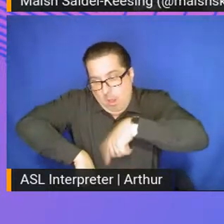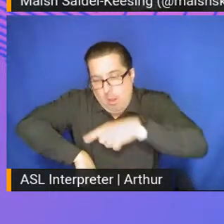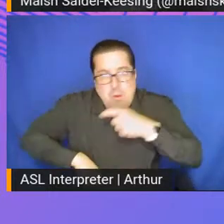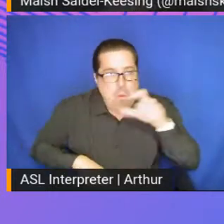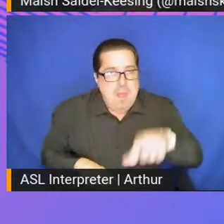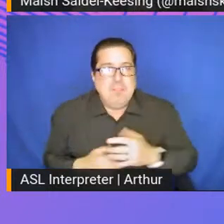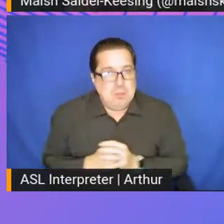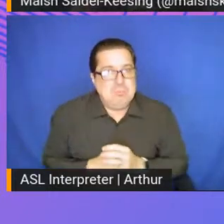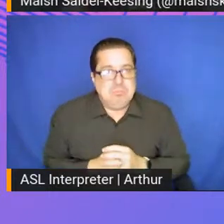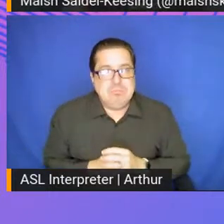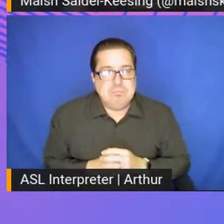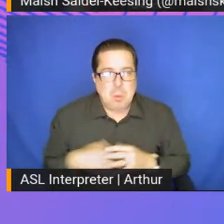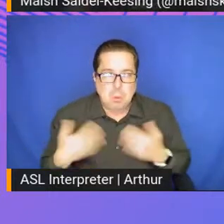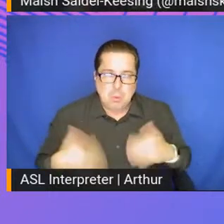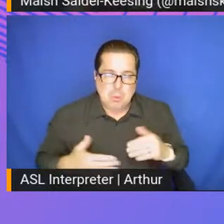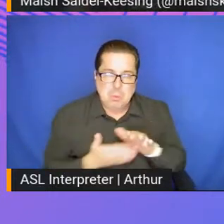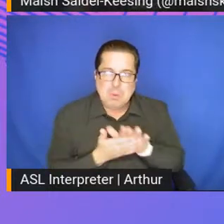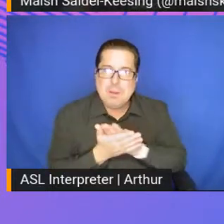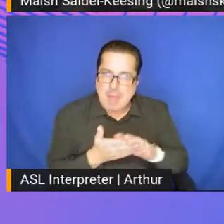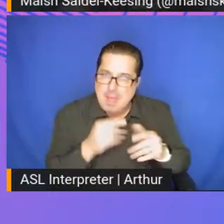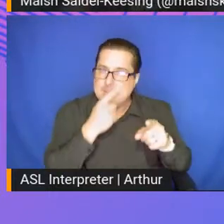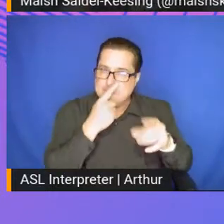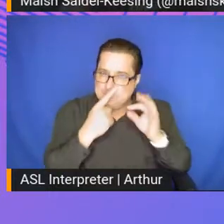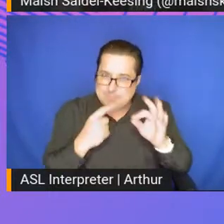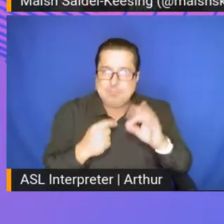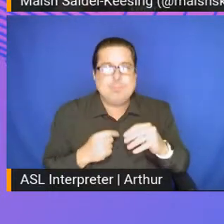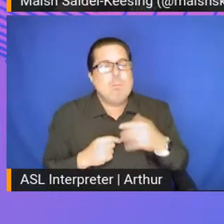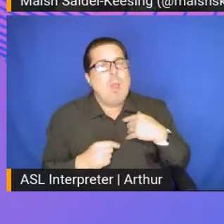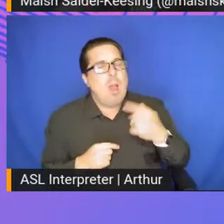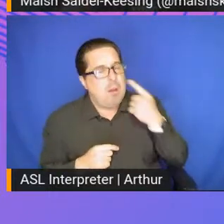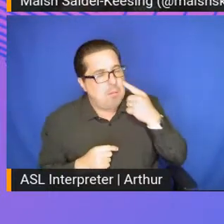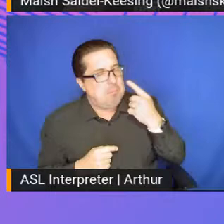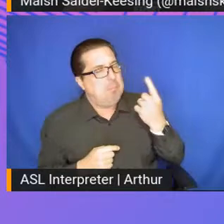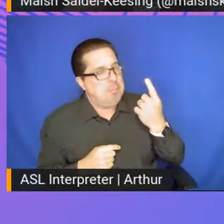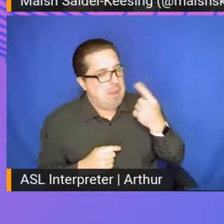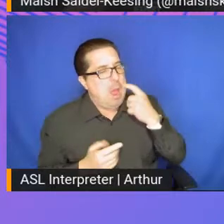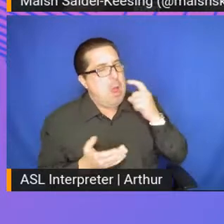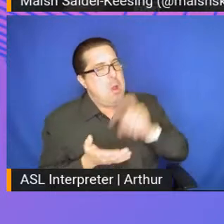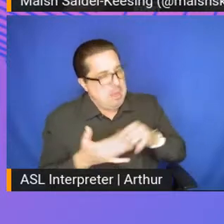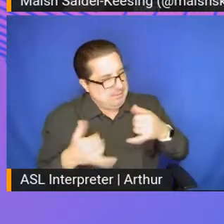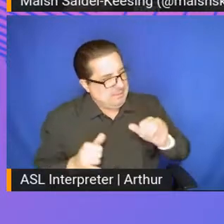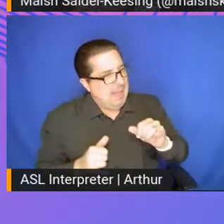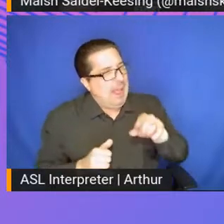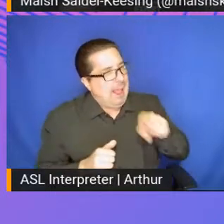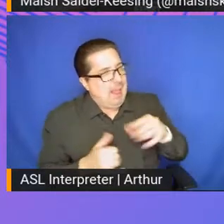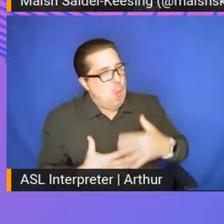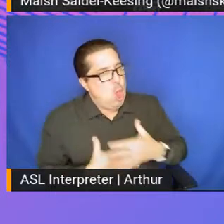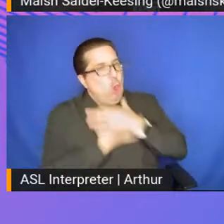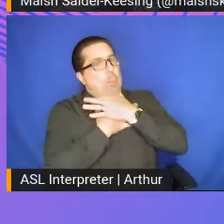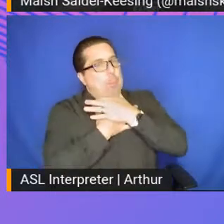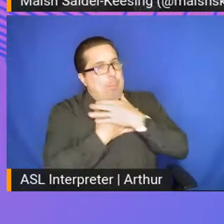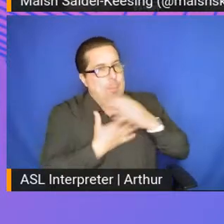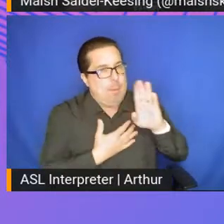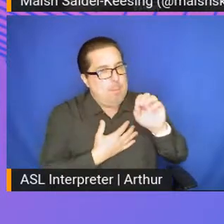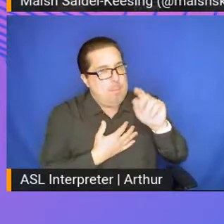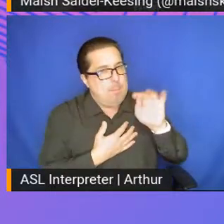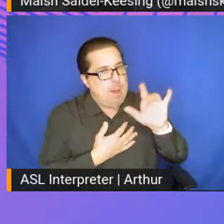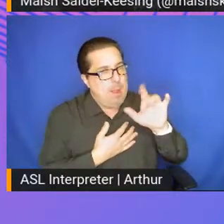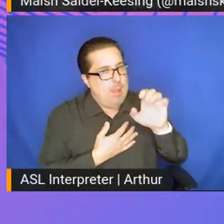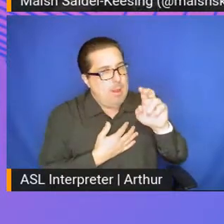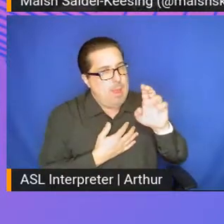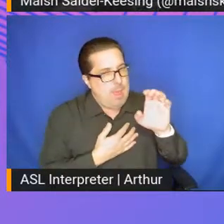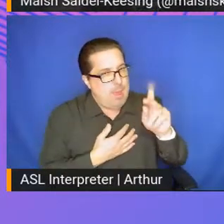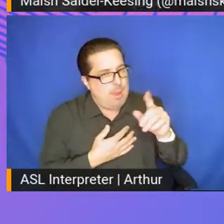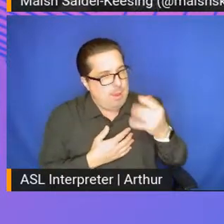Nice. But you still have, I think, I can still identify a bottleneck here, right? If I'm not, you have the staging account, or there's